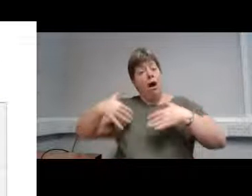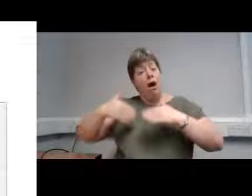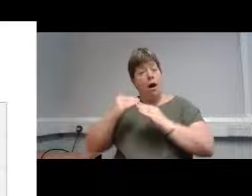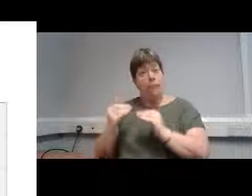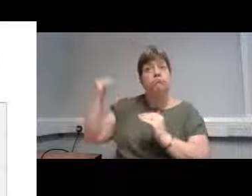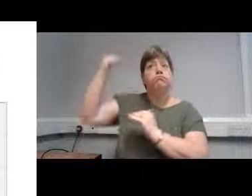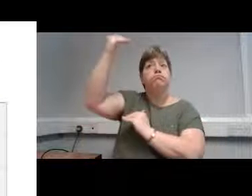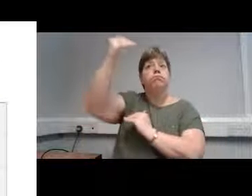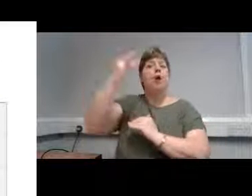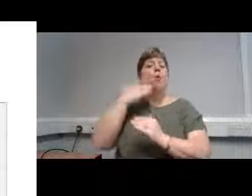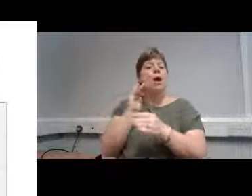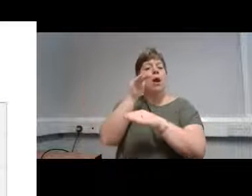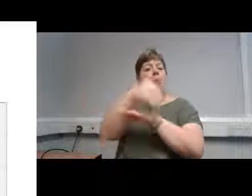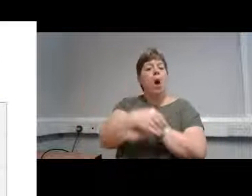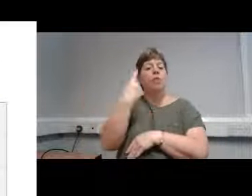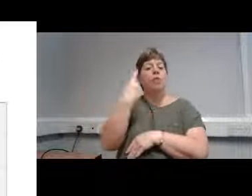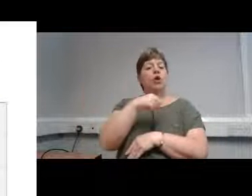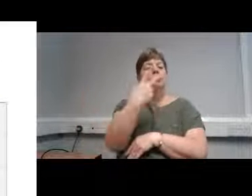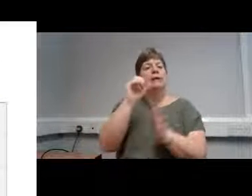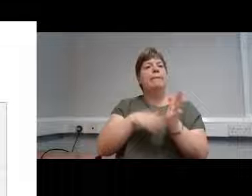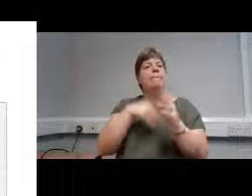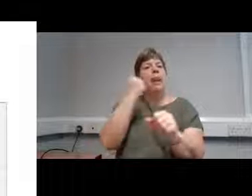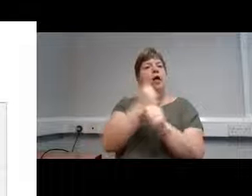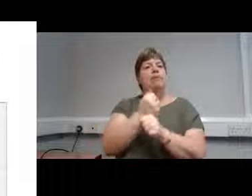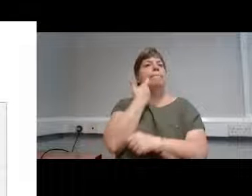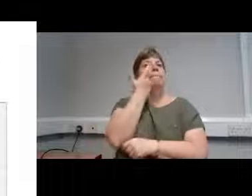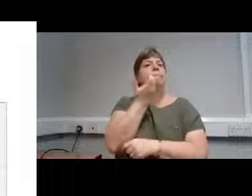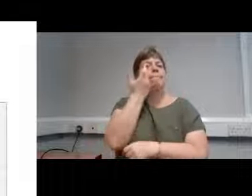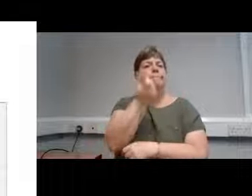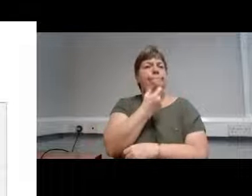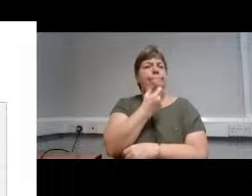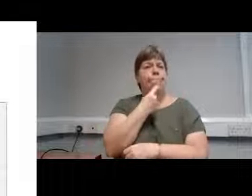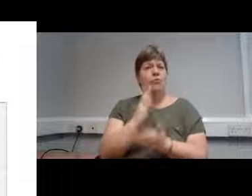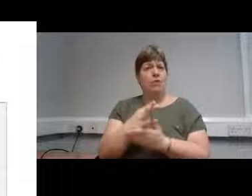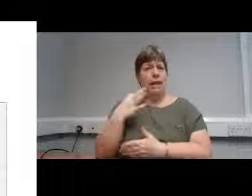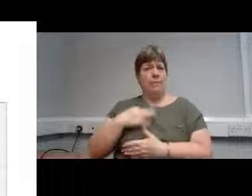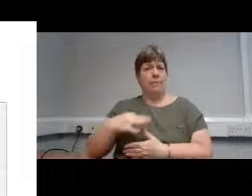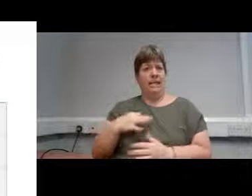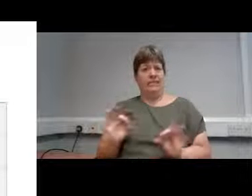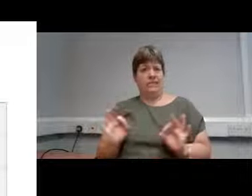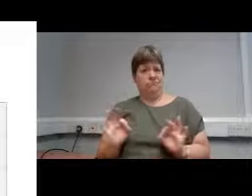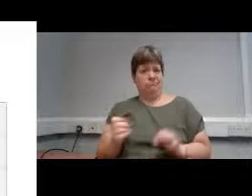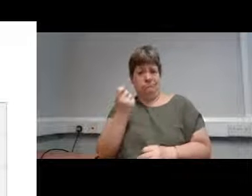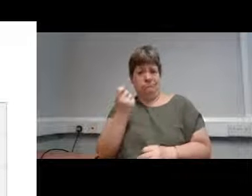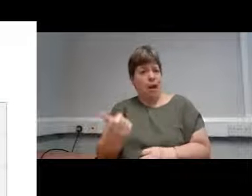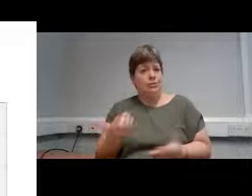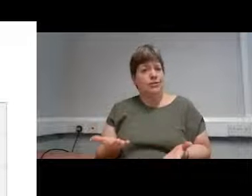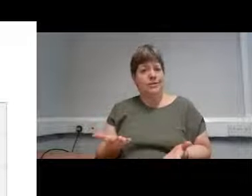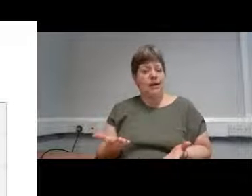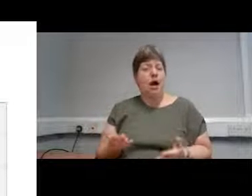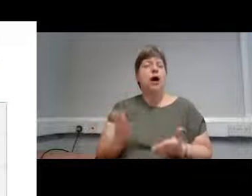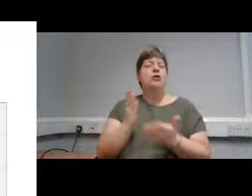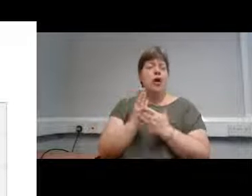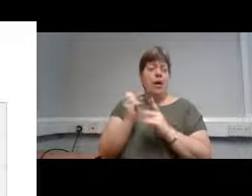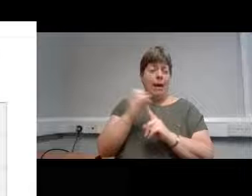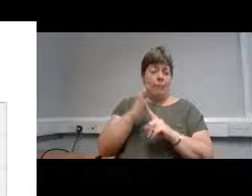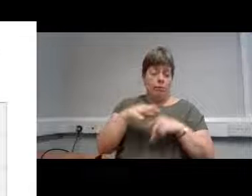milligram morphine equivalent dose per day with not much benefit. So it's really important that we look